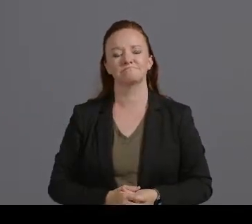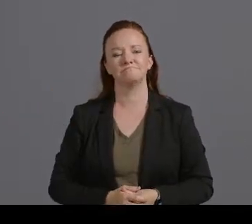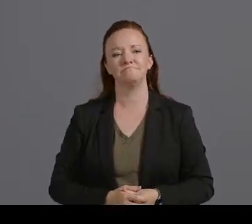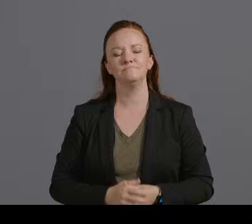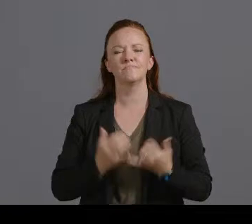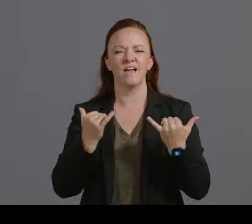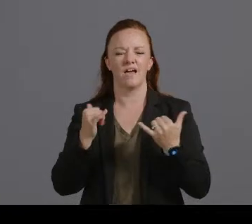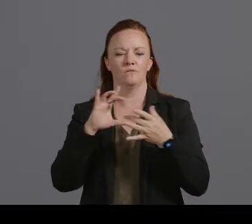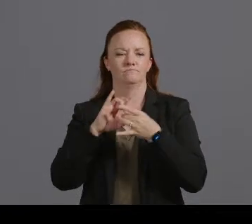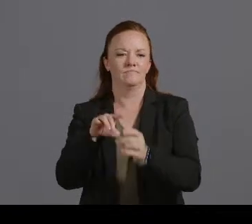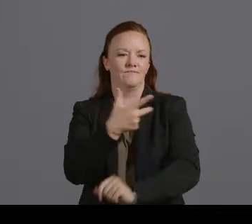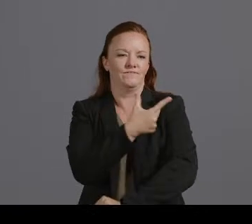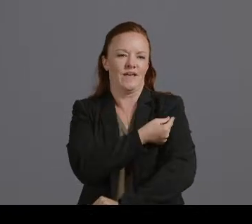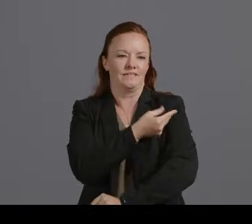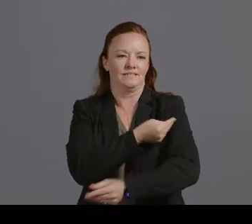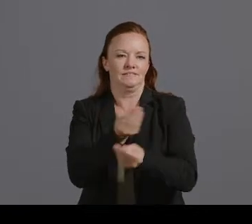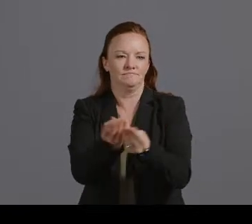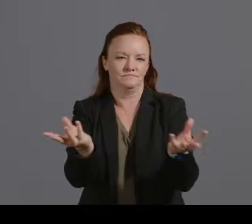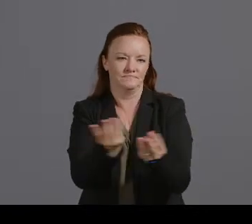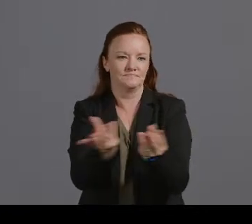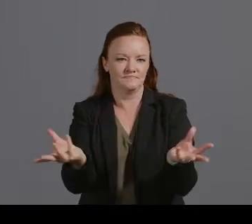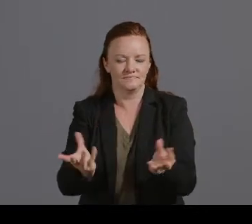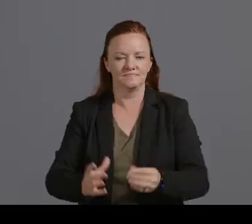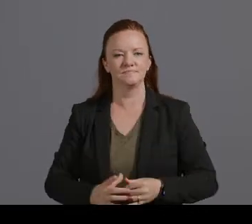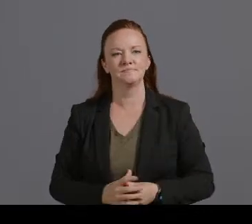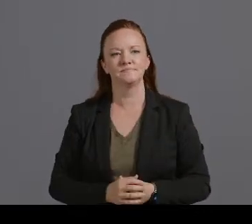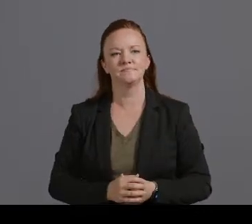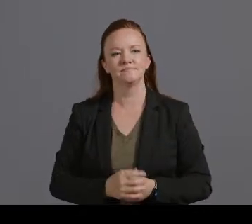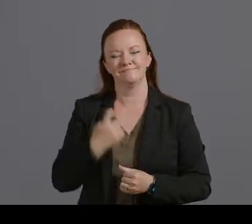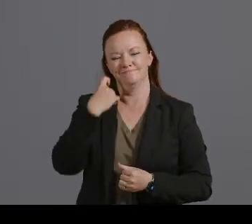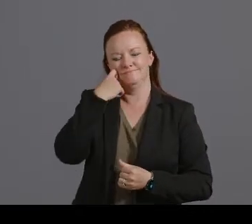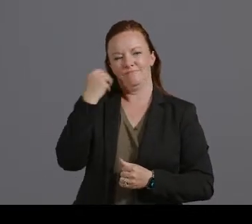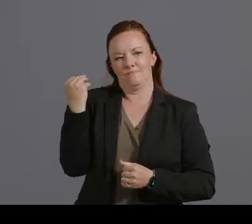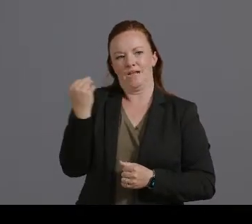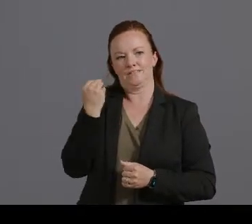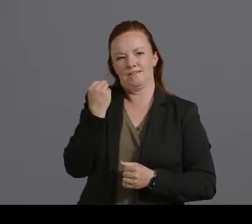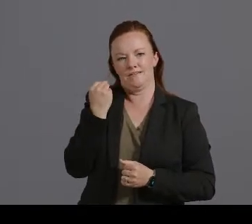vaccine distribution. This week on Monday, we had a